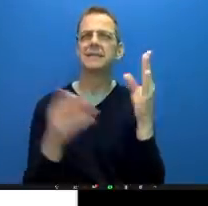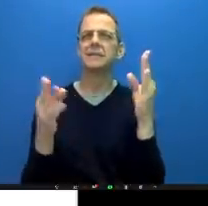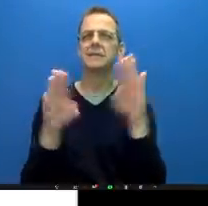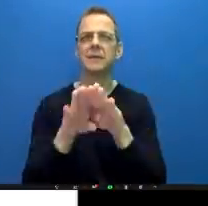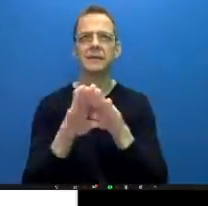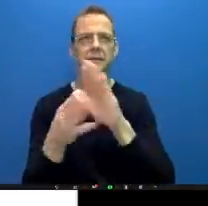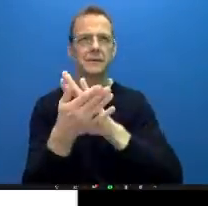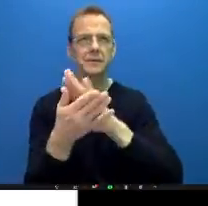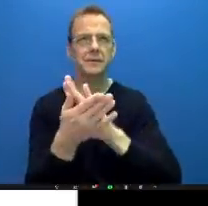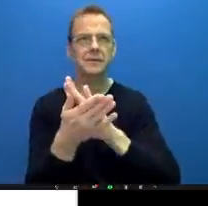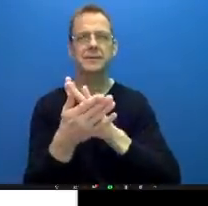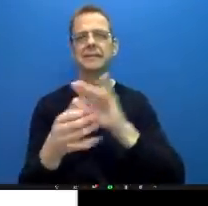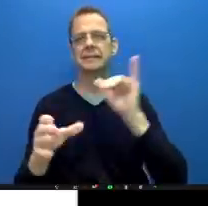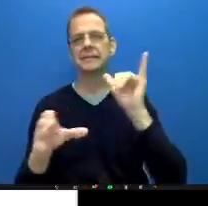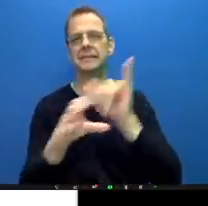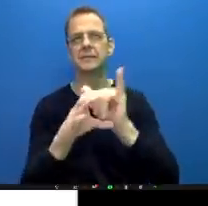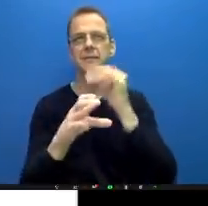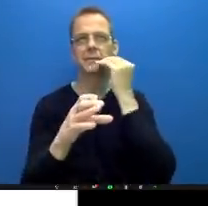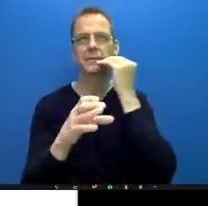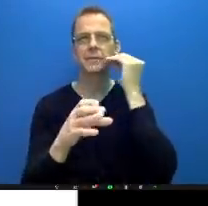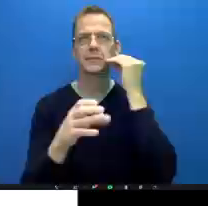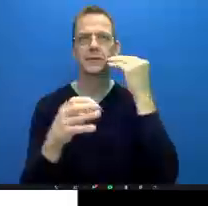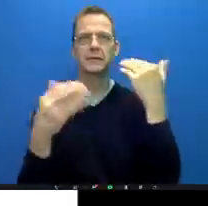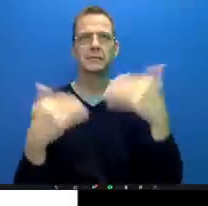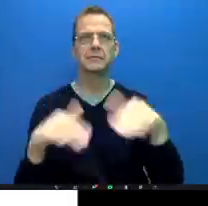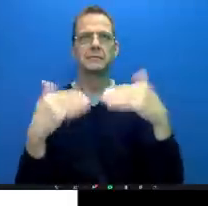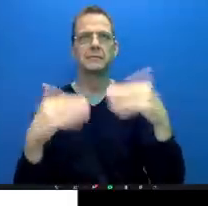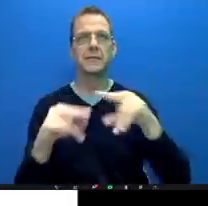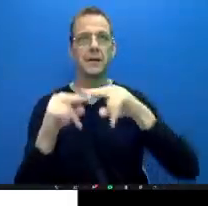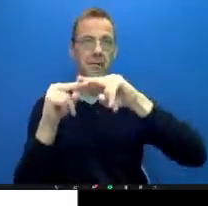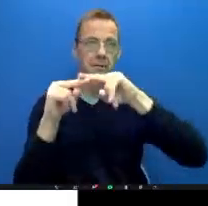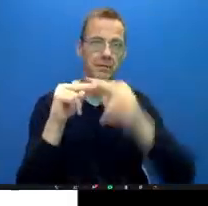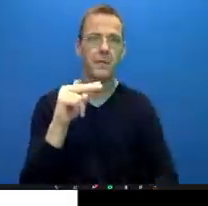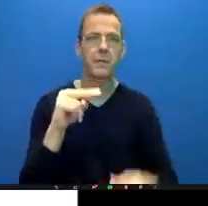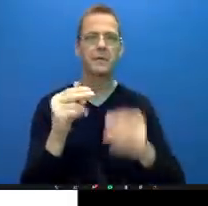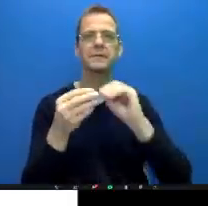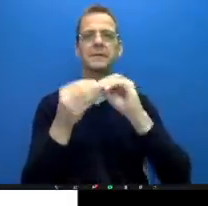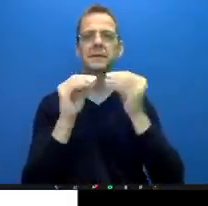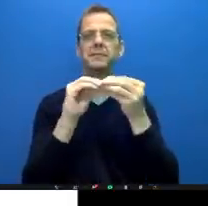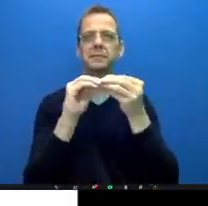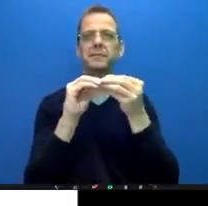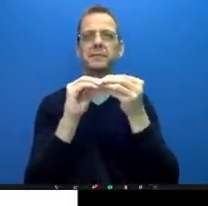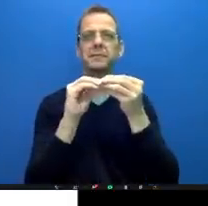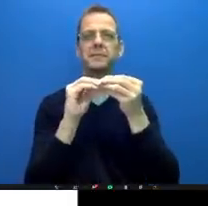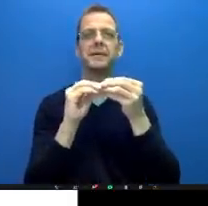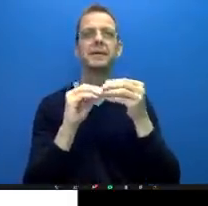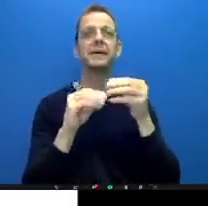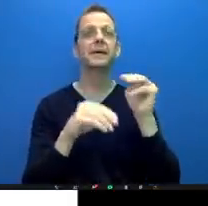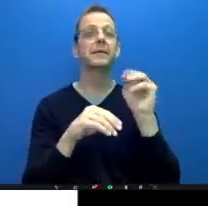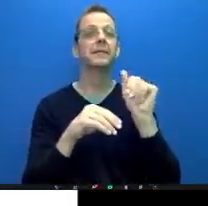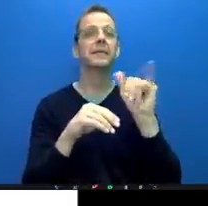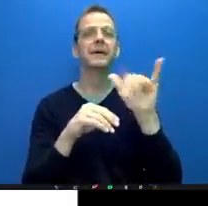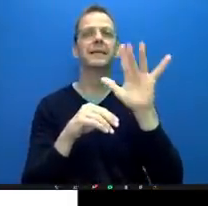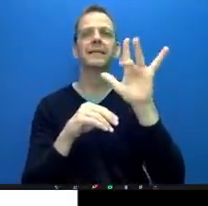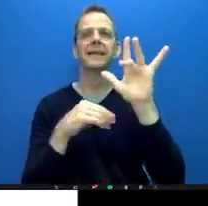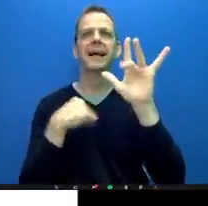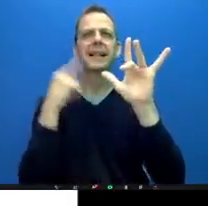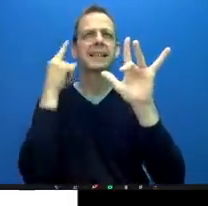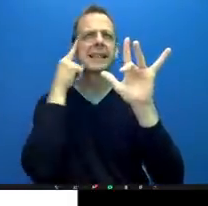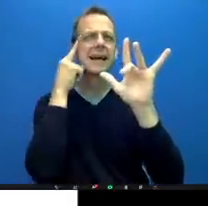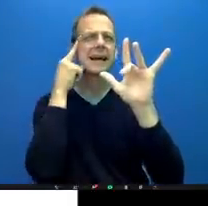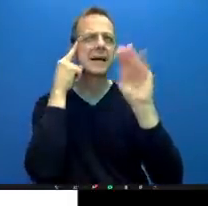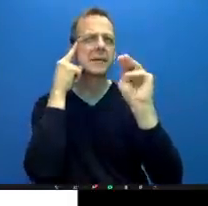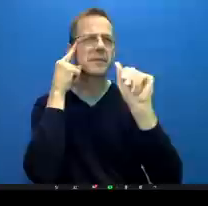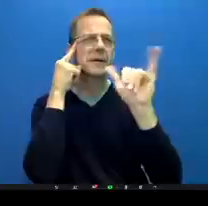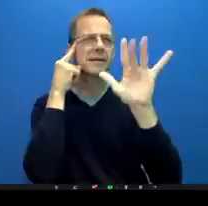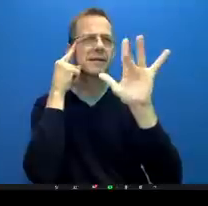were reopened again on May 25th, I think, then grew up by 20%,